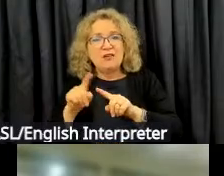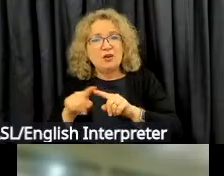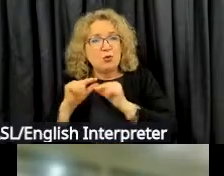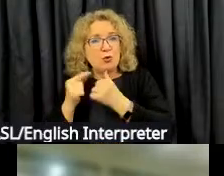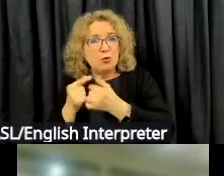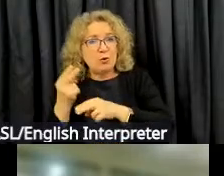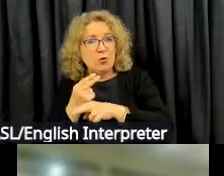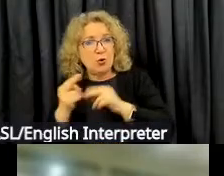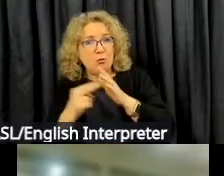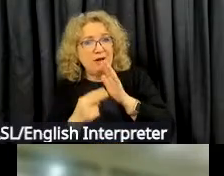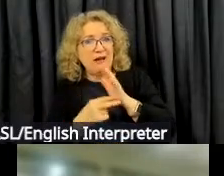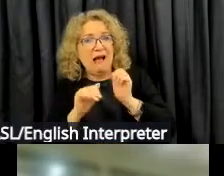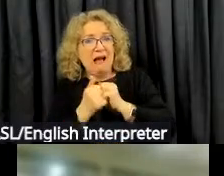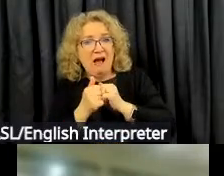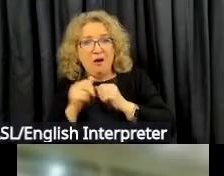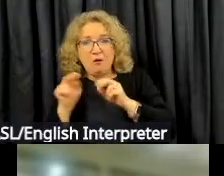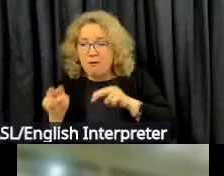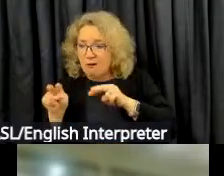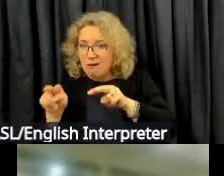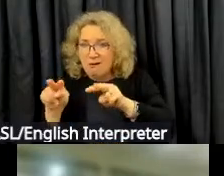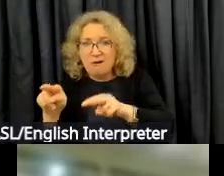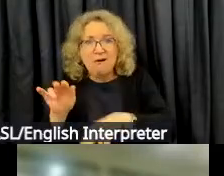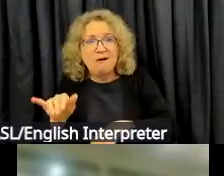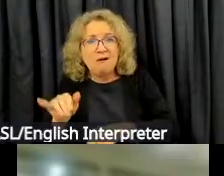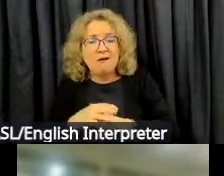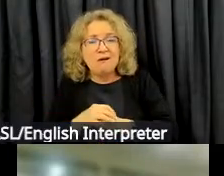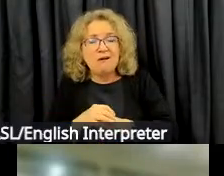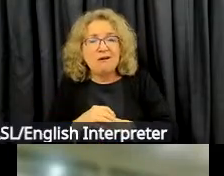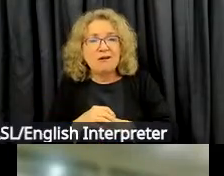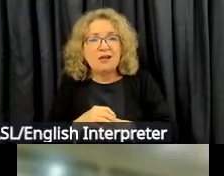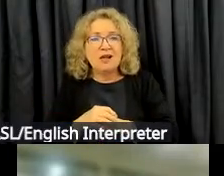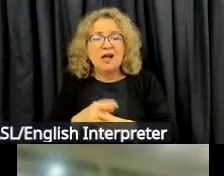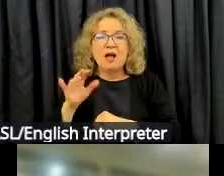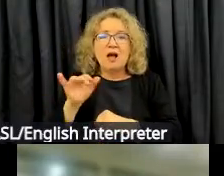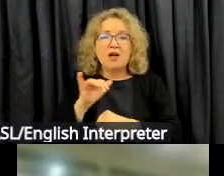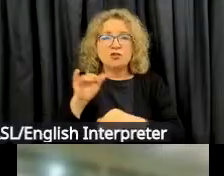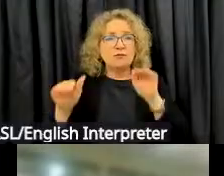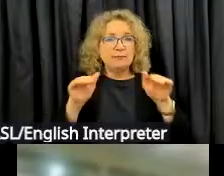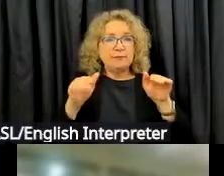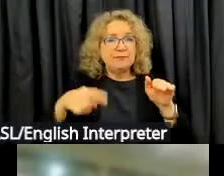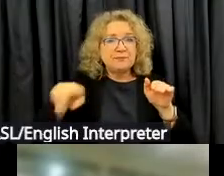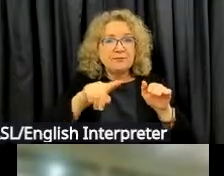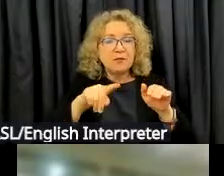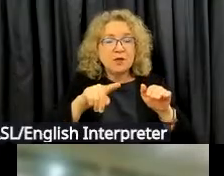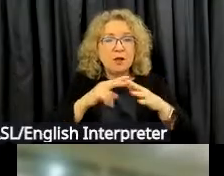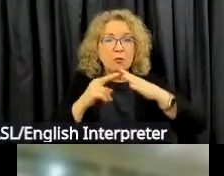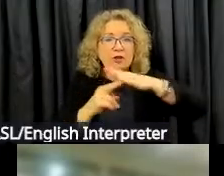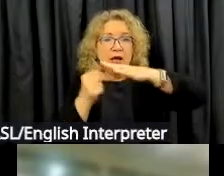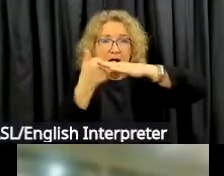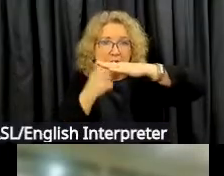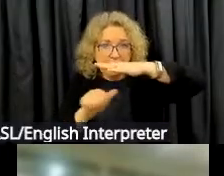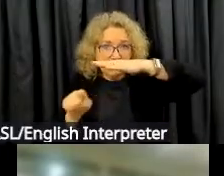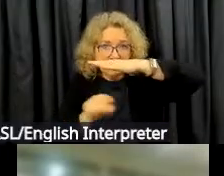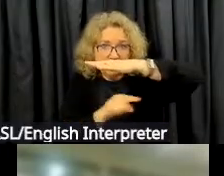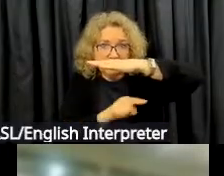here to remind folks that there's a whole bunch of commerce that happens under the bridge, and ensuring that